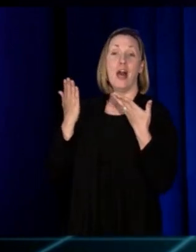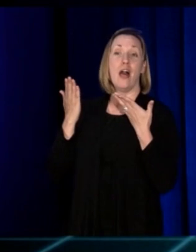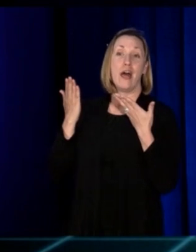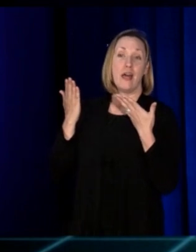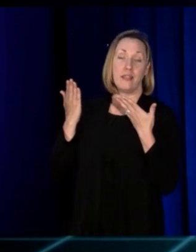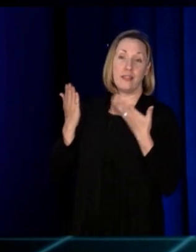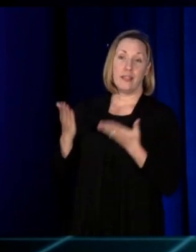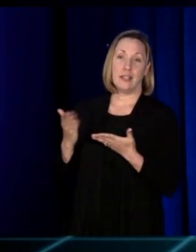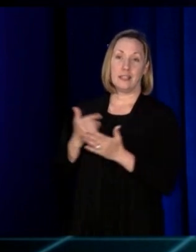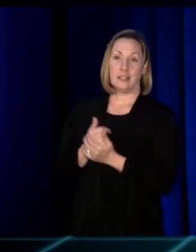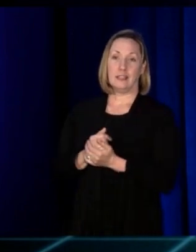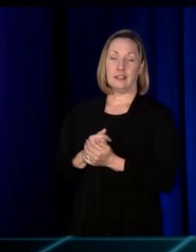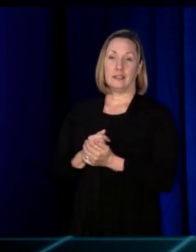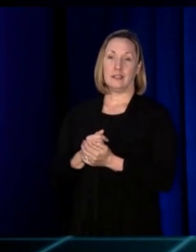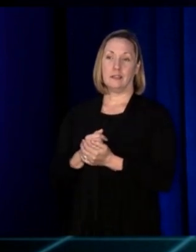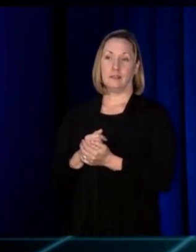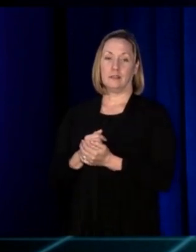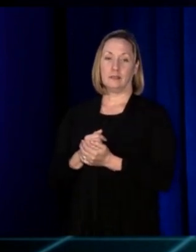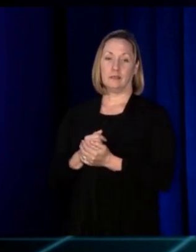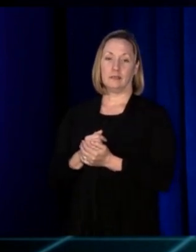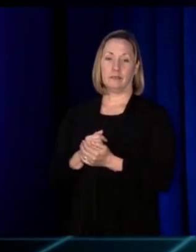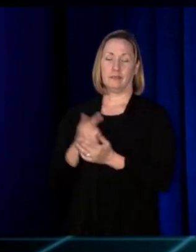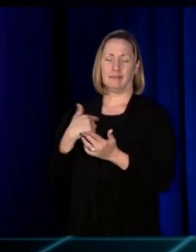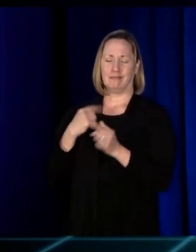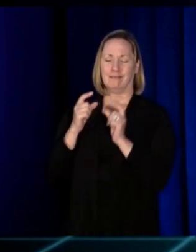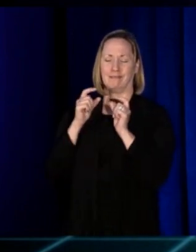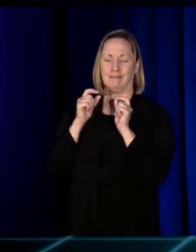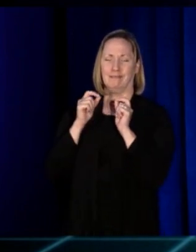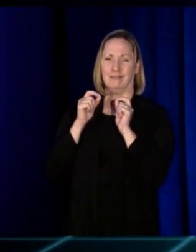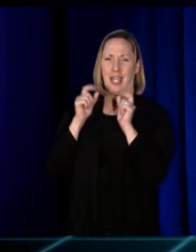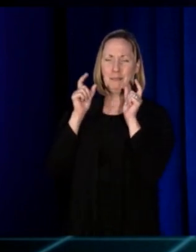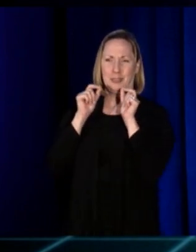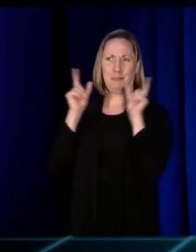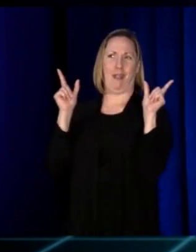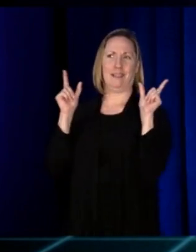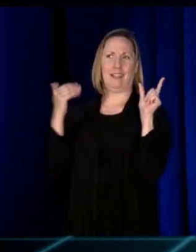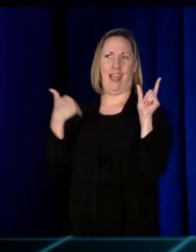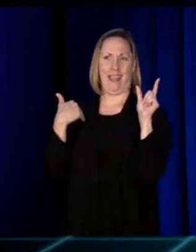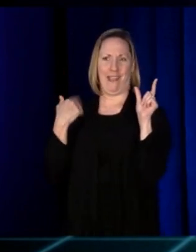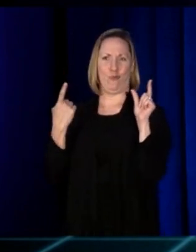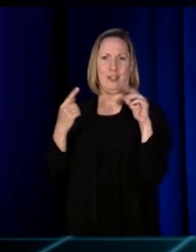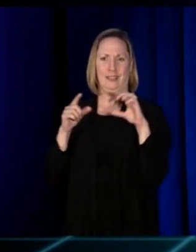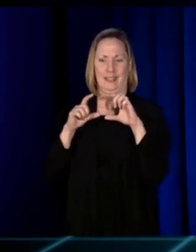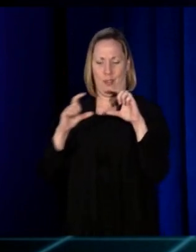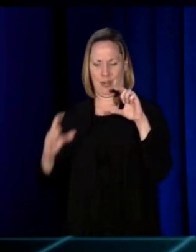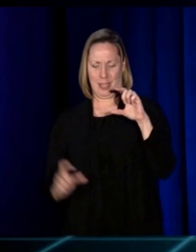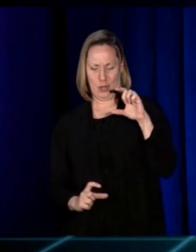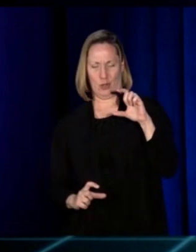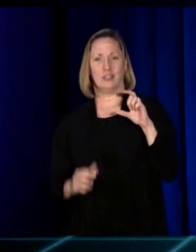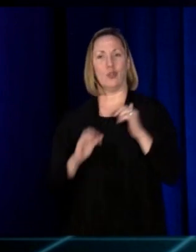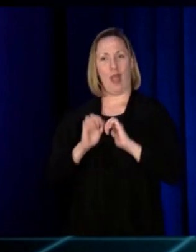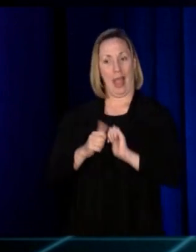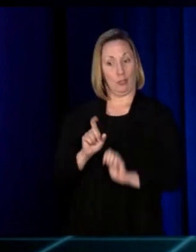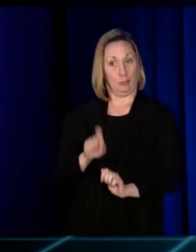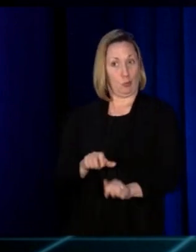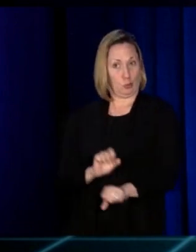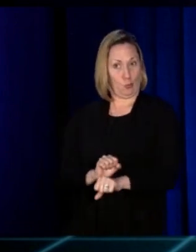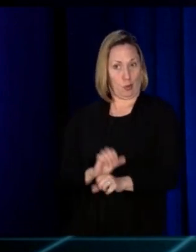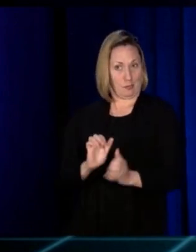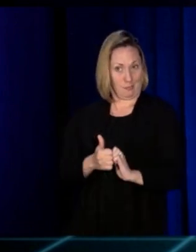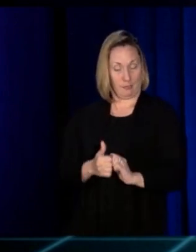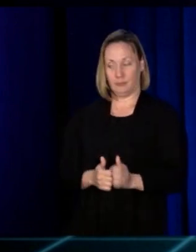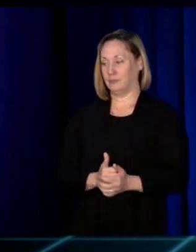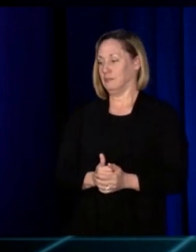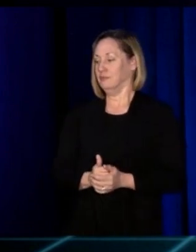is I'm surprised. I do have a version down here. So the way that this is supposed to work